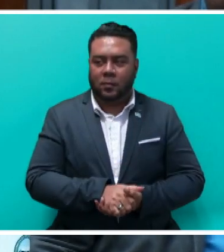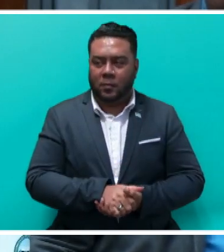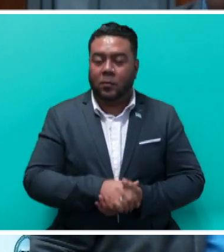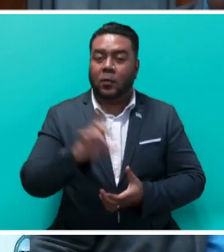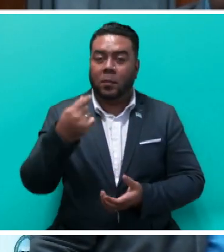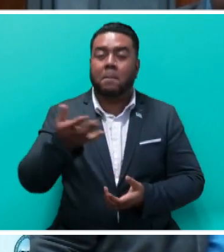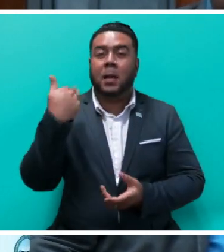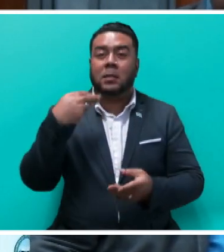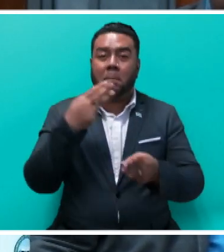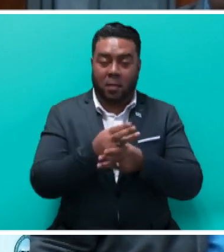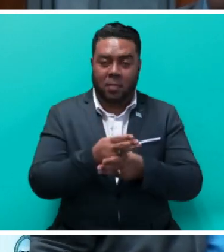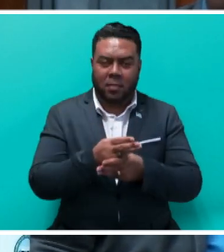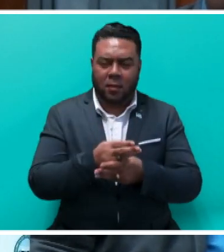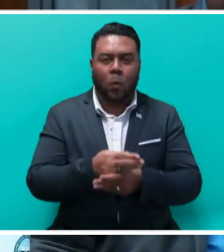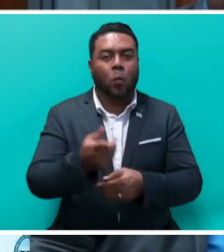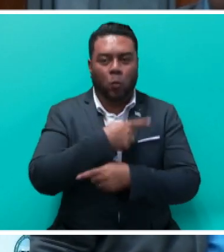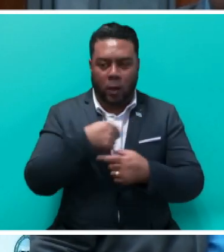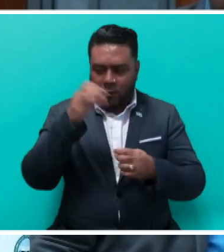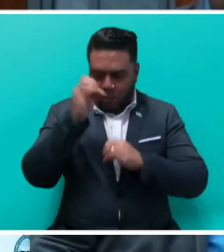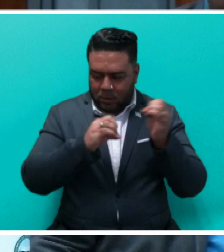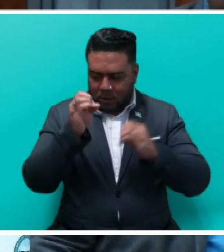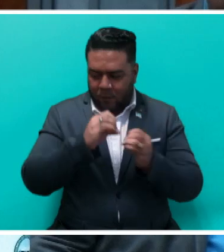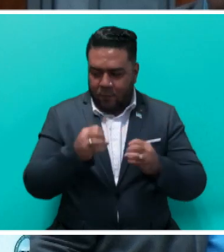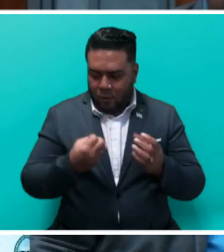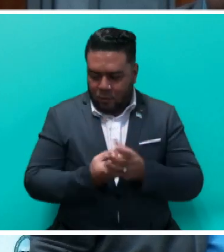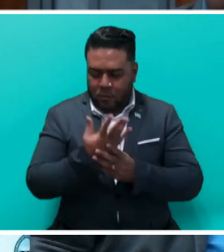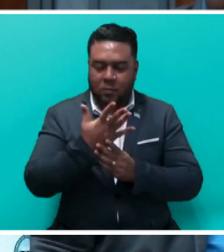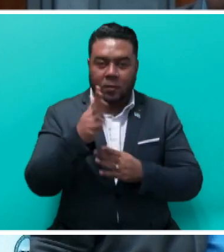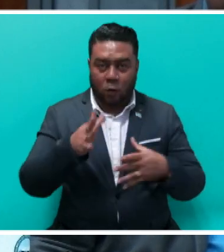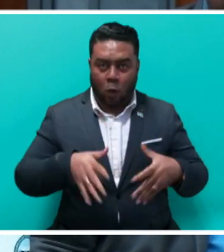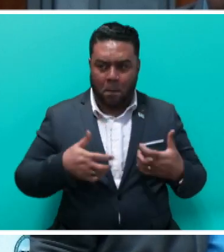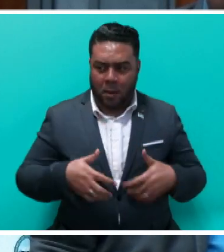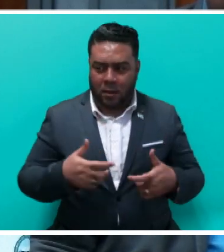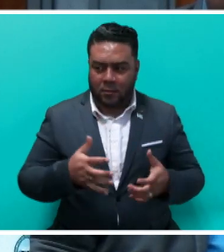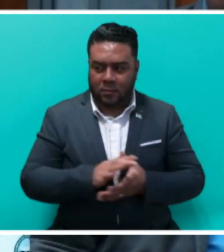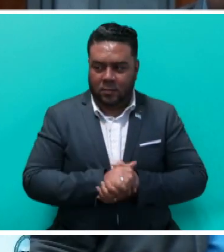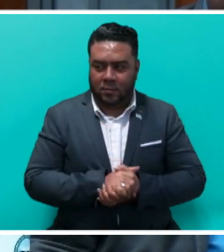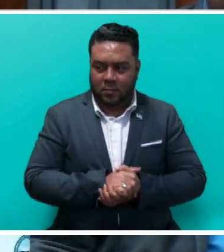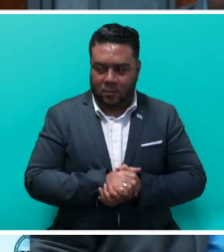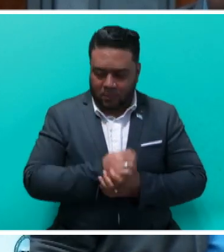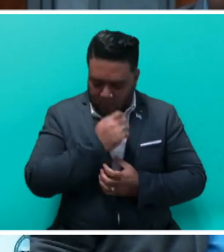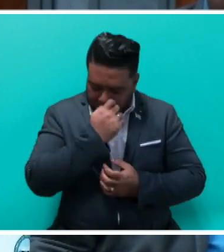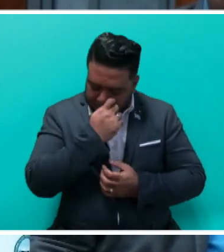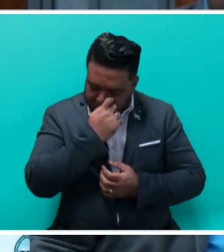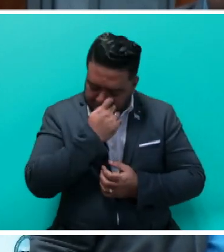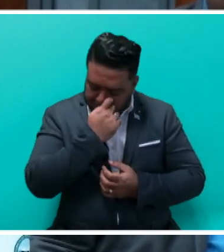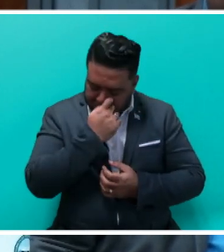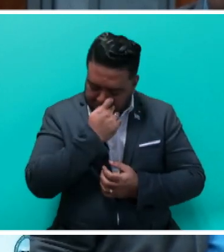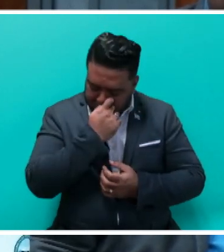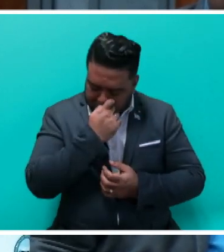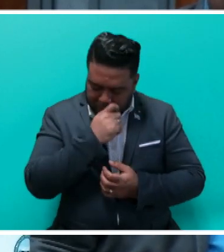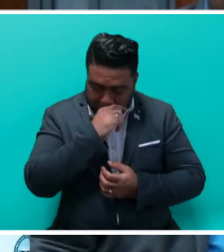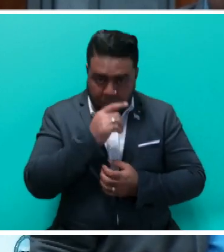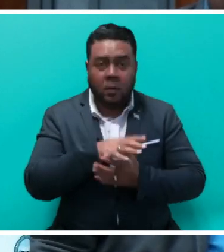months, we have observed a growing number of complaints from vehicle owners who have successfully navigated the